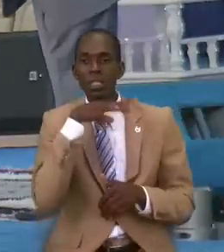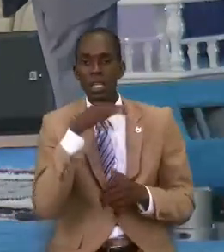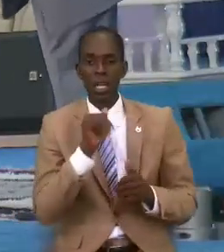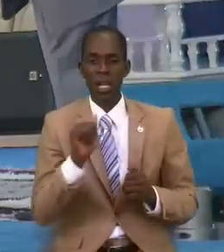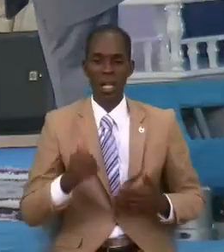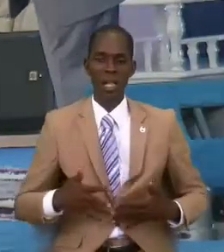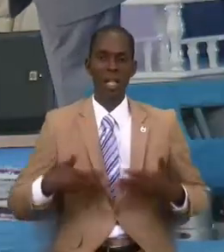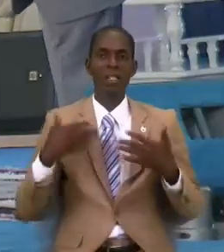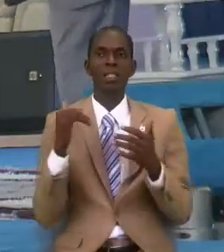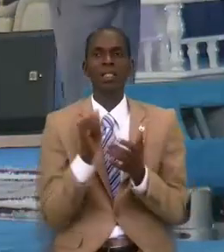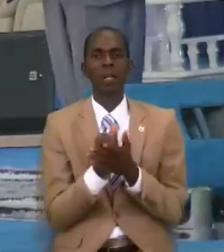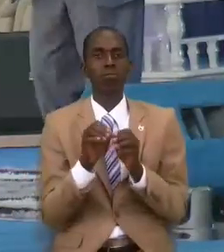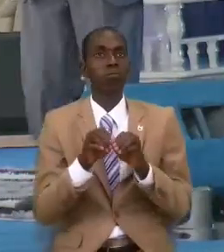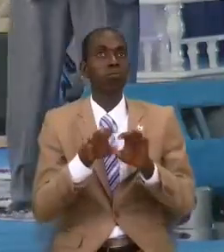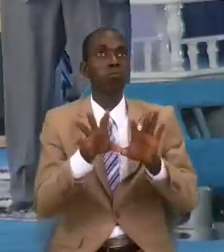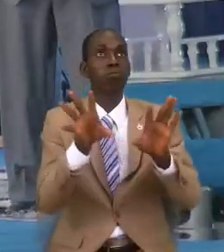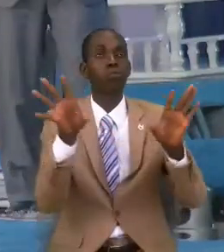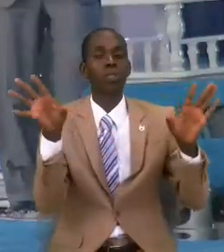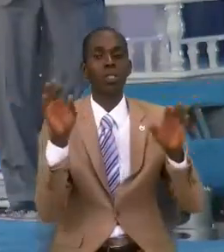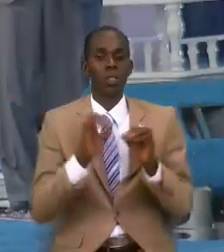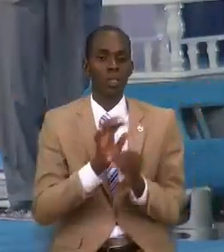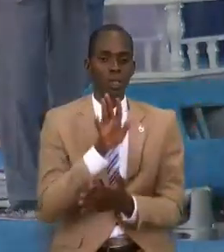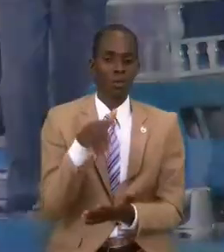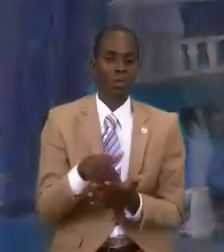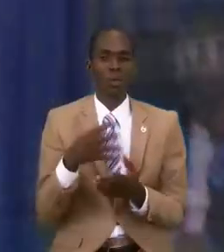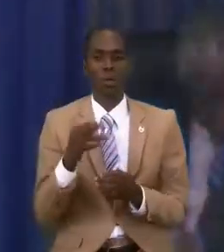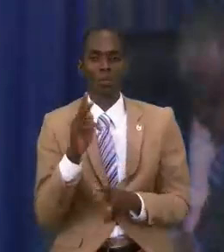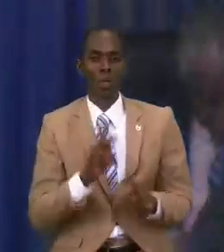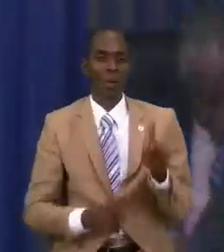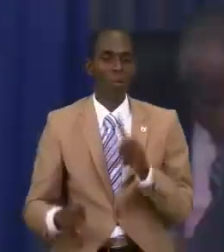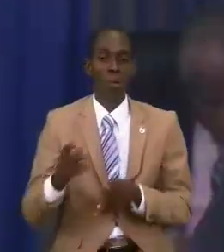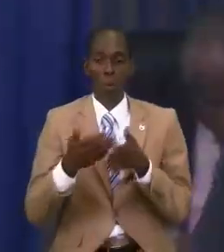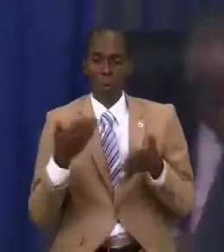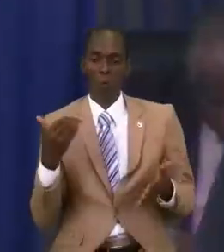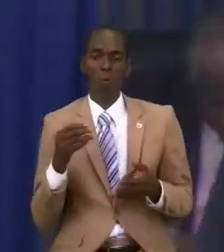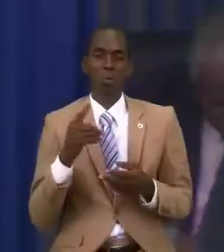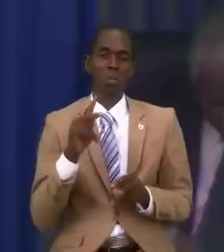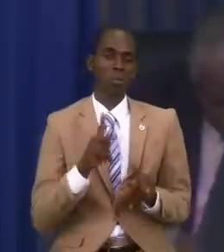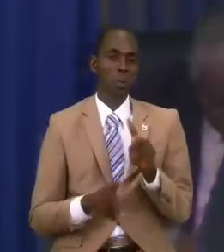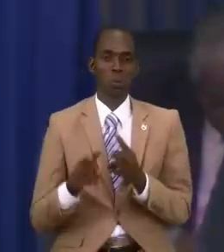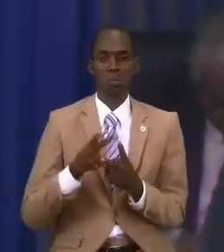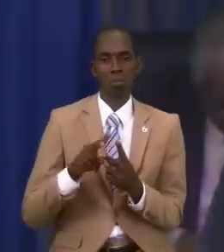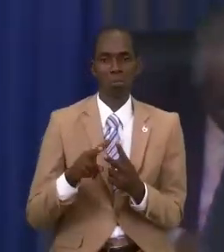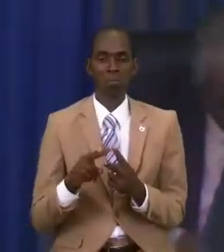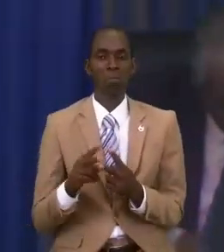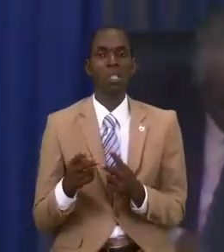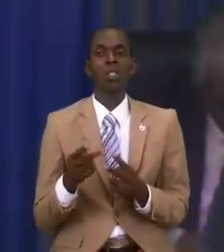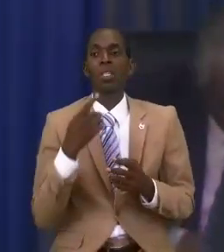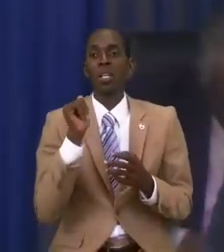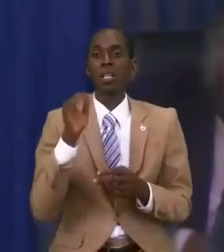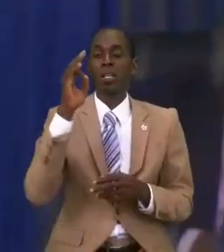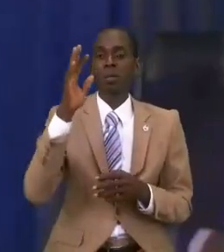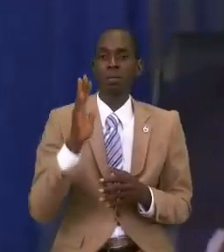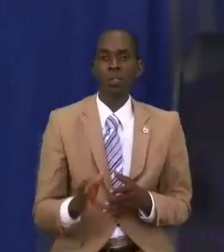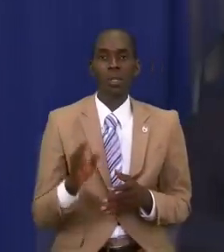the people, or before the people. A minister, a pastor, a preacher must be totally different